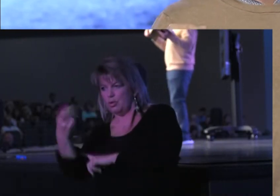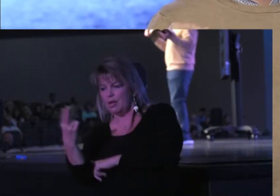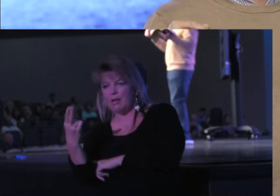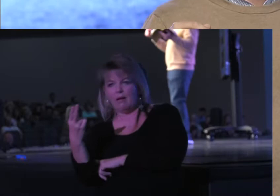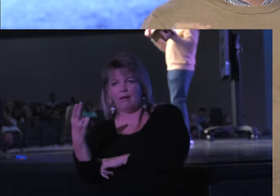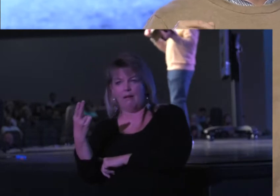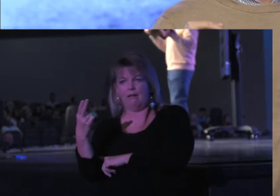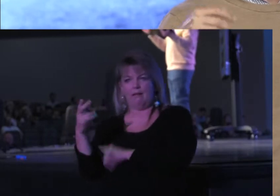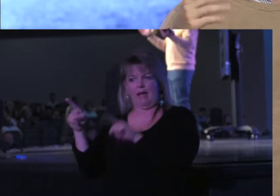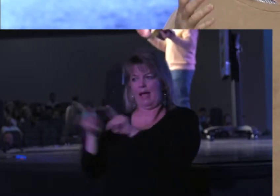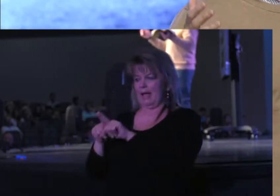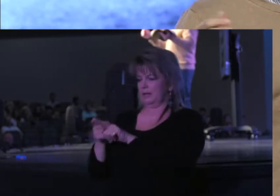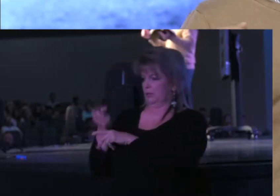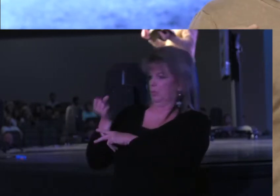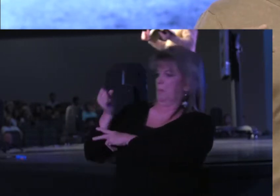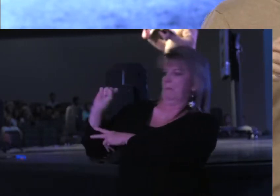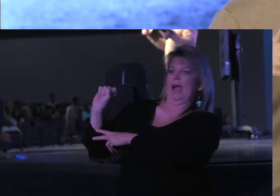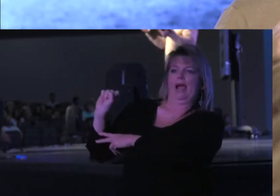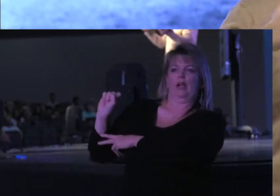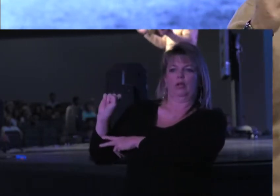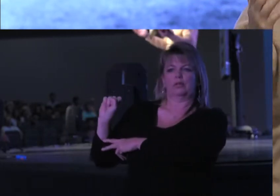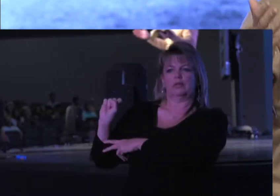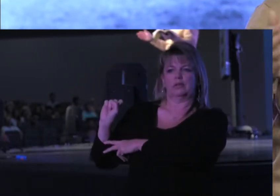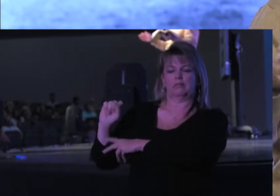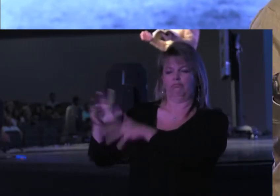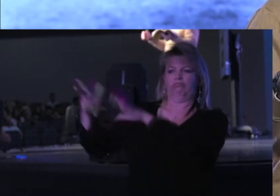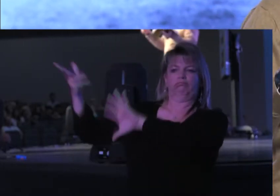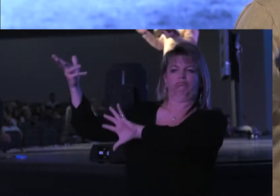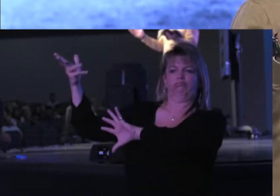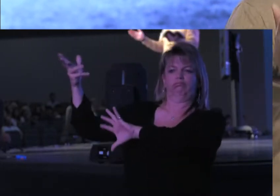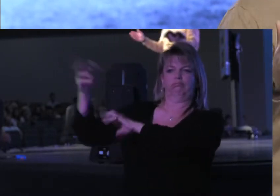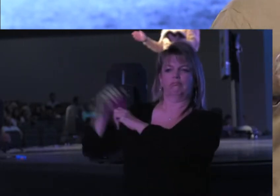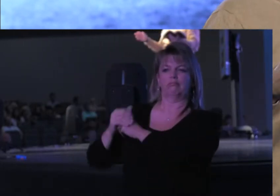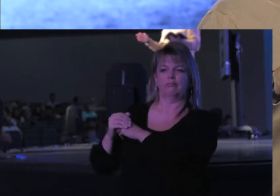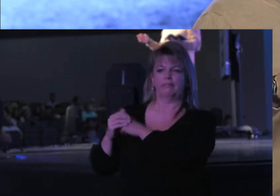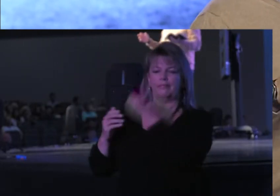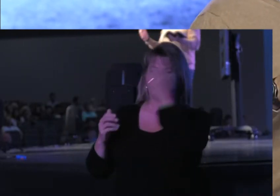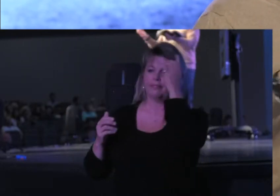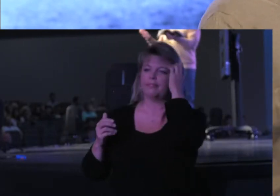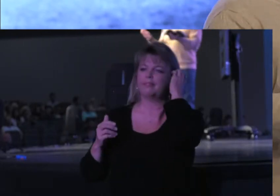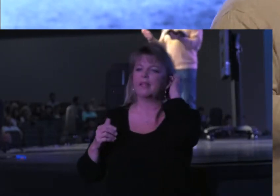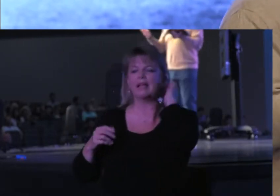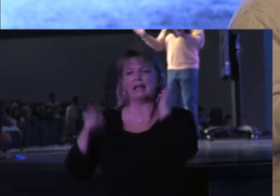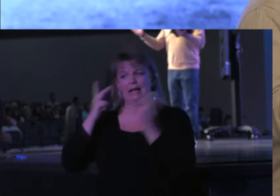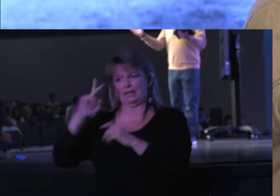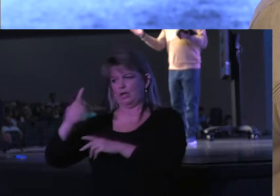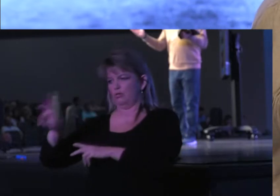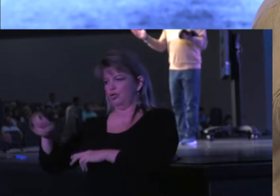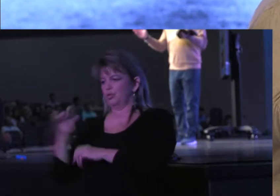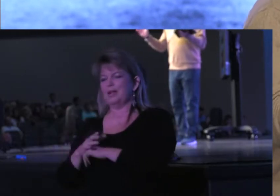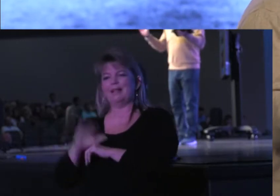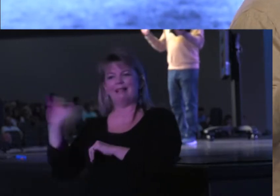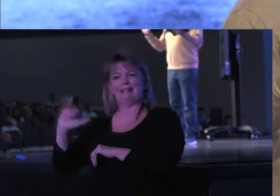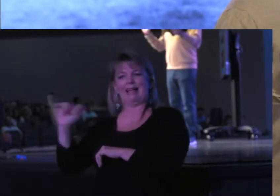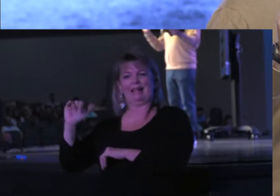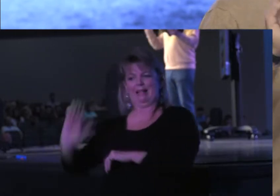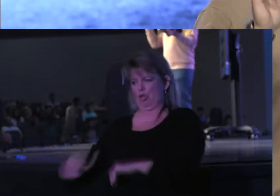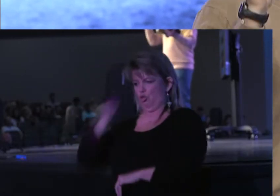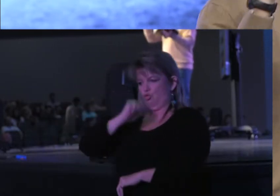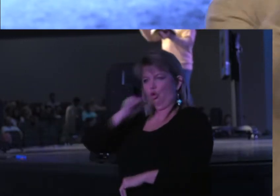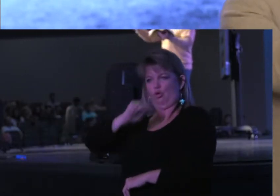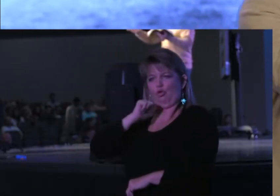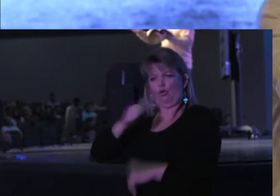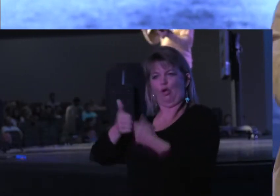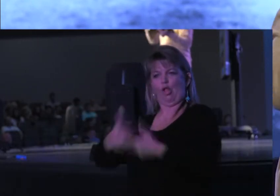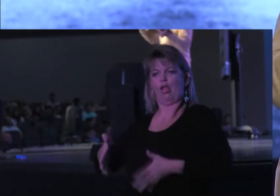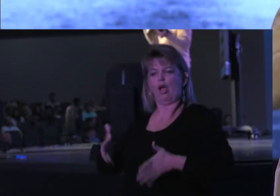as this rebellious, ruckus, chaos. He saw it as a little girl who had